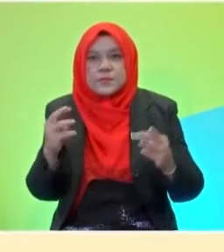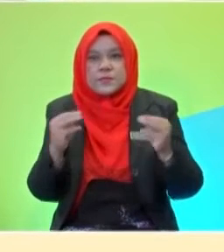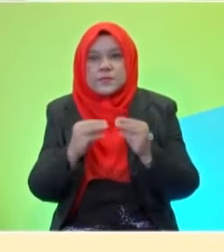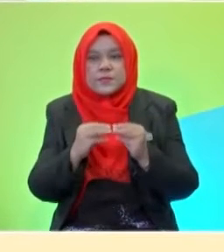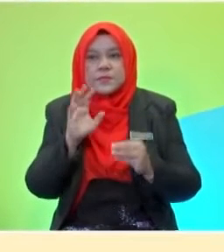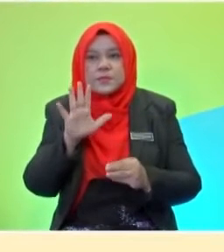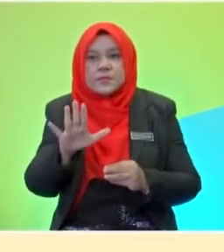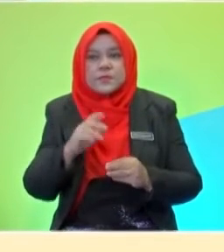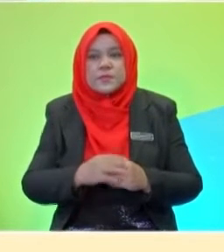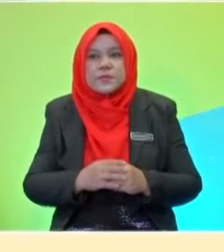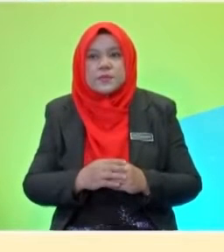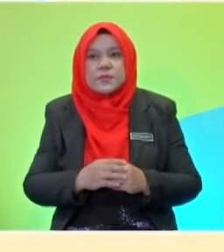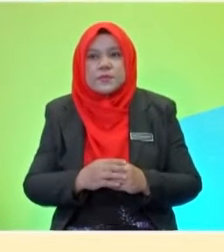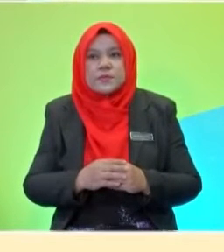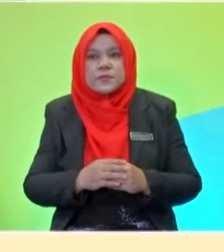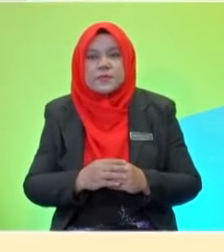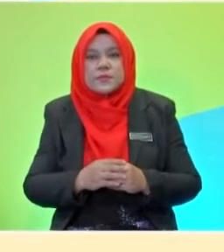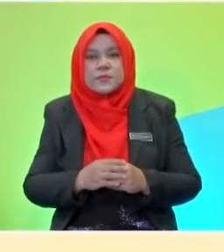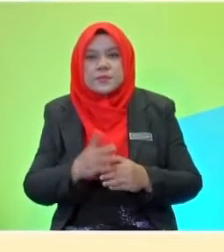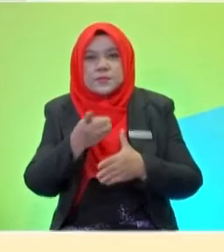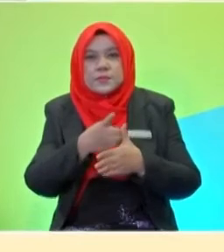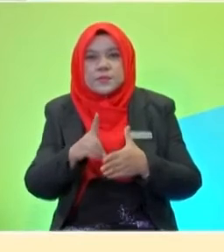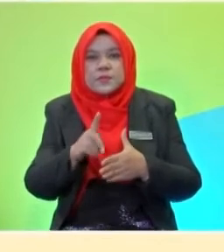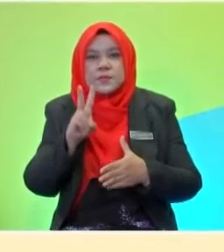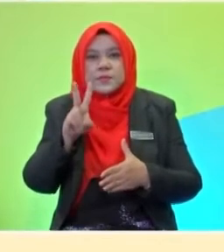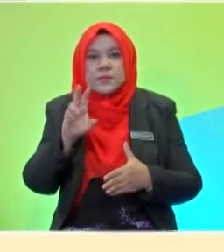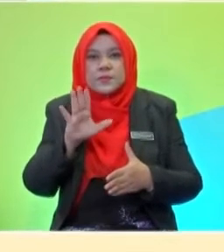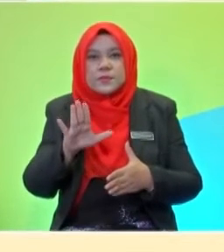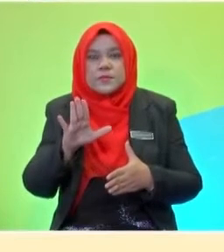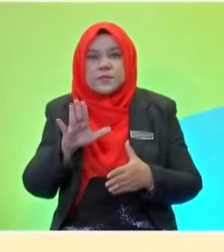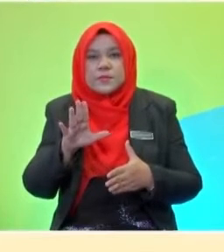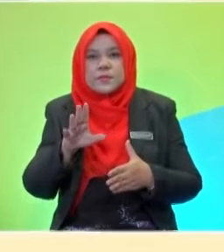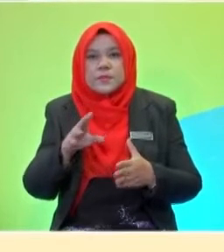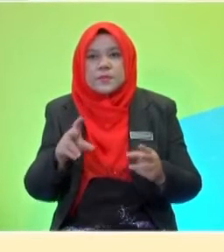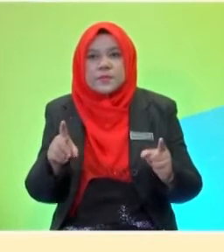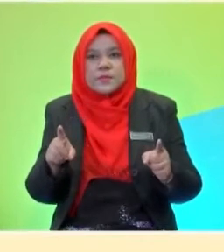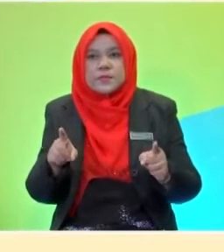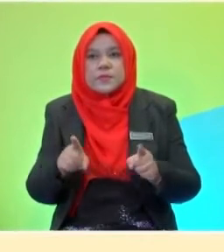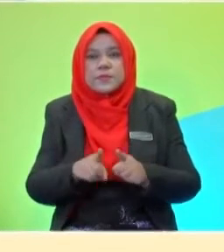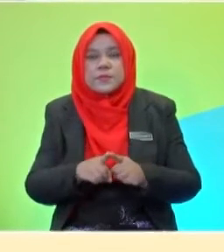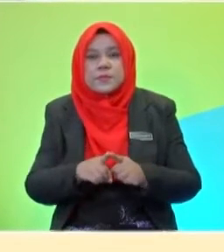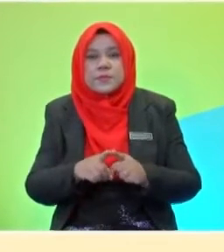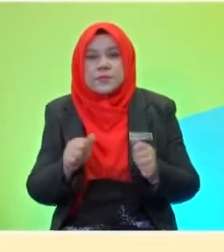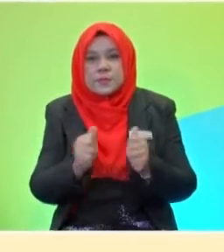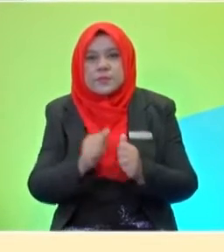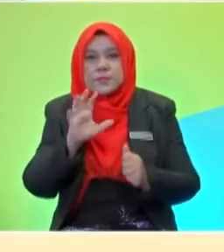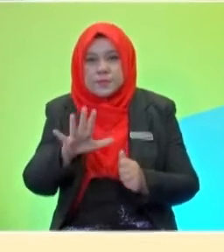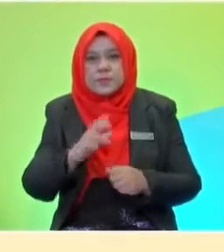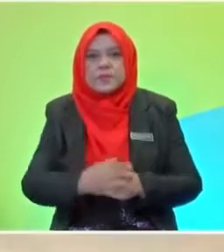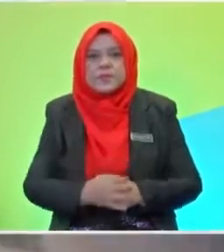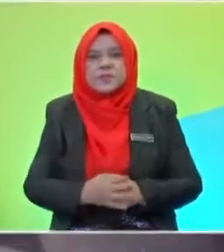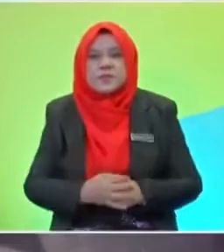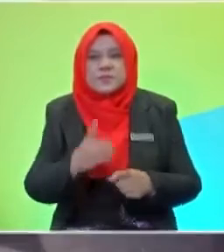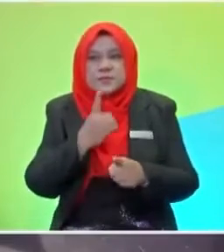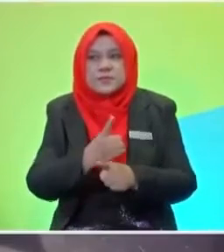to 5. To get the answer, we need to divide 25 by 5. We get 5. A equals to 5. Very good, Nijat. Thank you for the